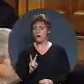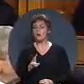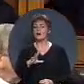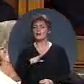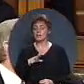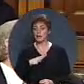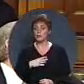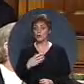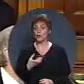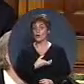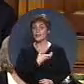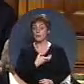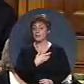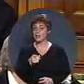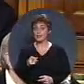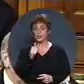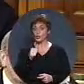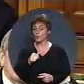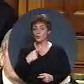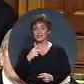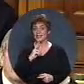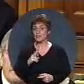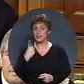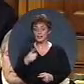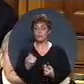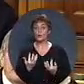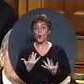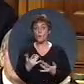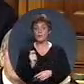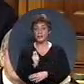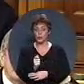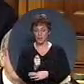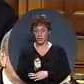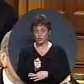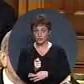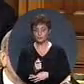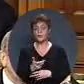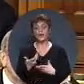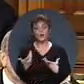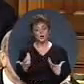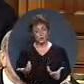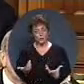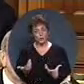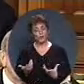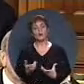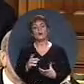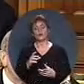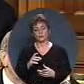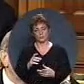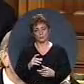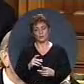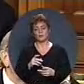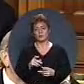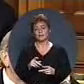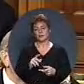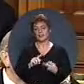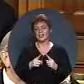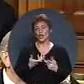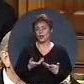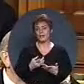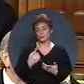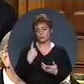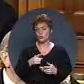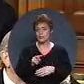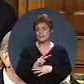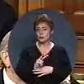Spain immediately ordered the boat out of the NAFO zone. When the Liberals were in power, Mr. Speaker, our patrol boats didn't have